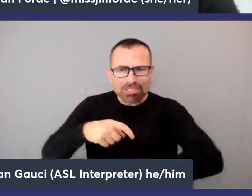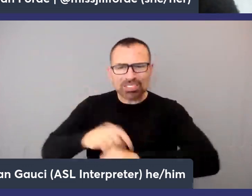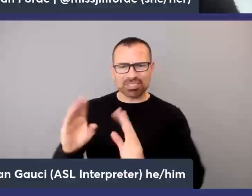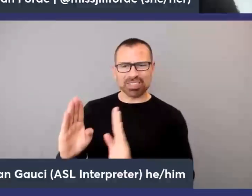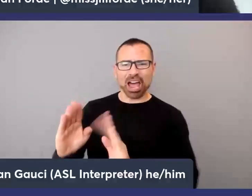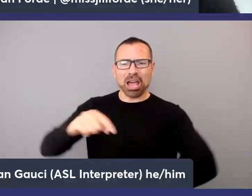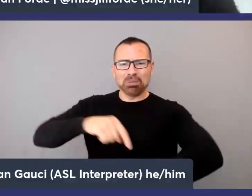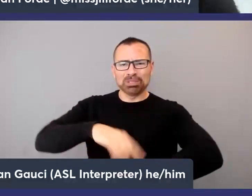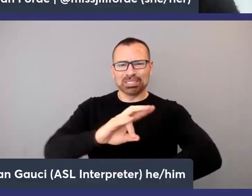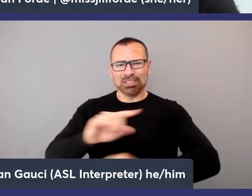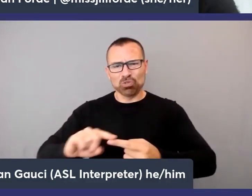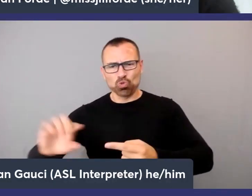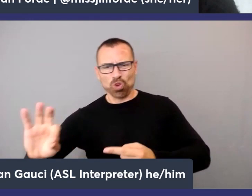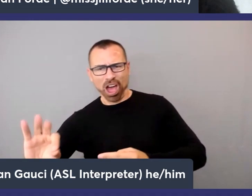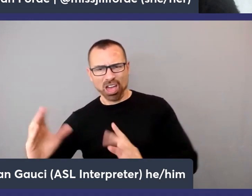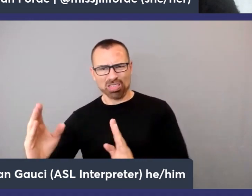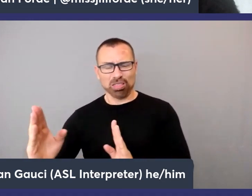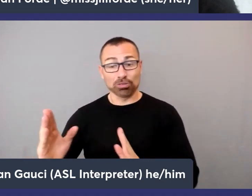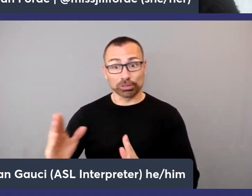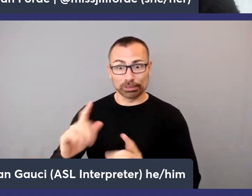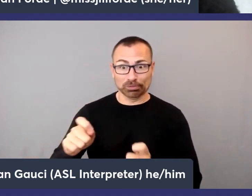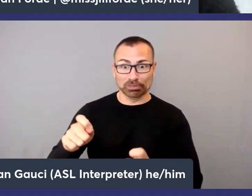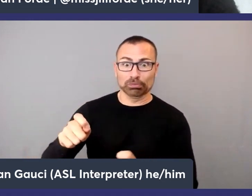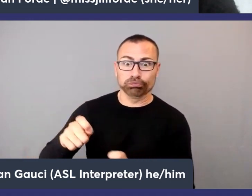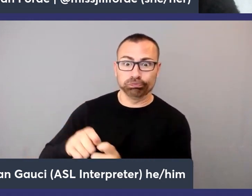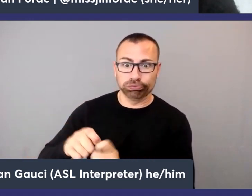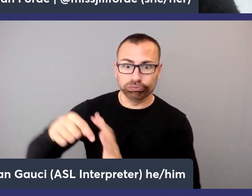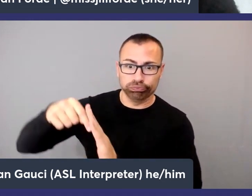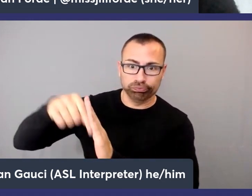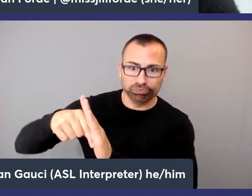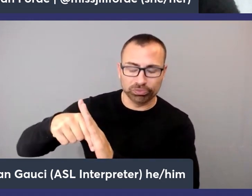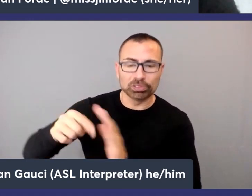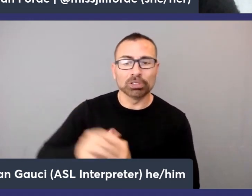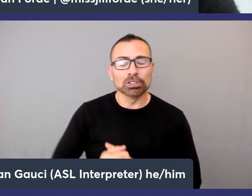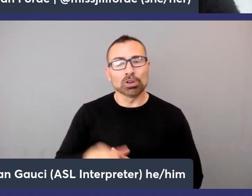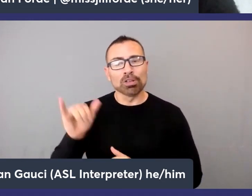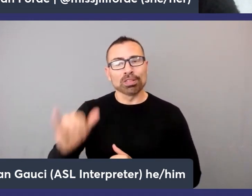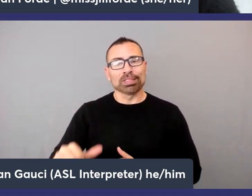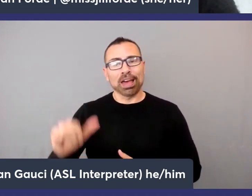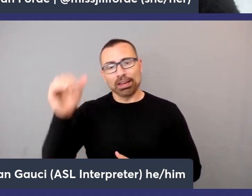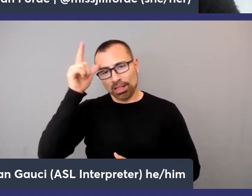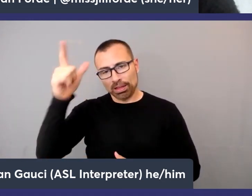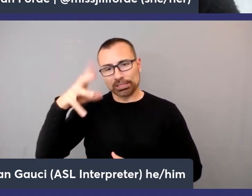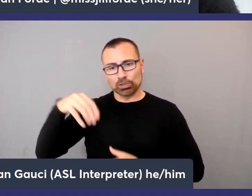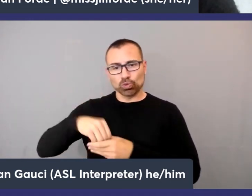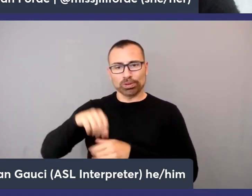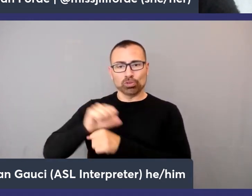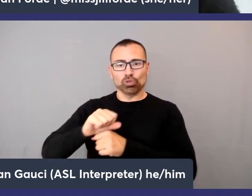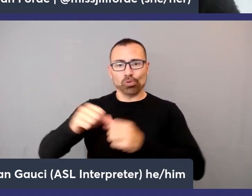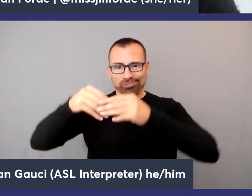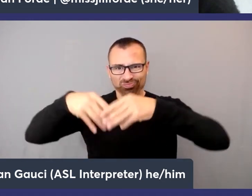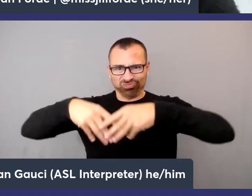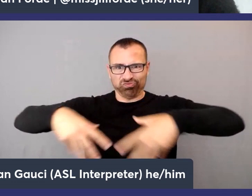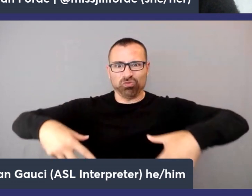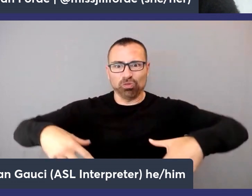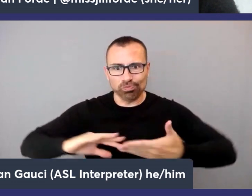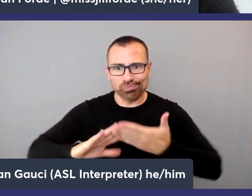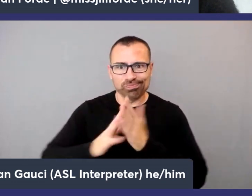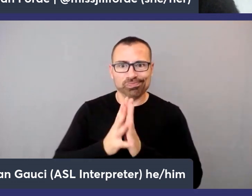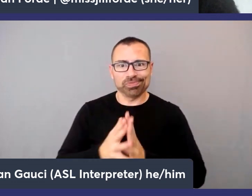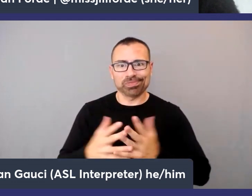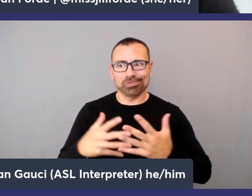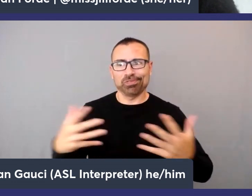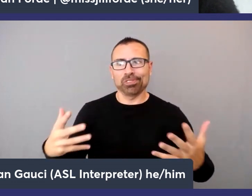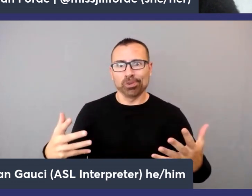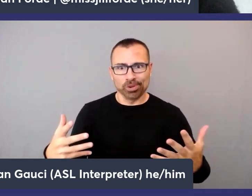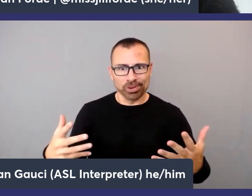building you start building that sort of logic into your workflow. It gets very, very, it can